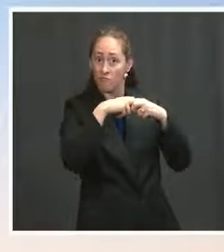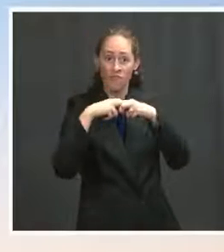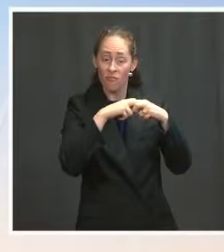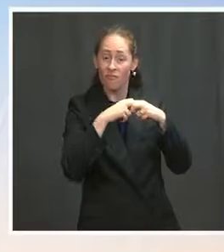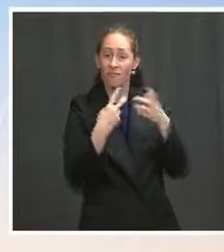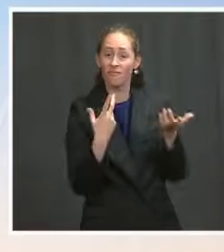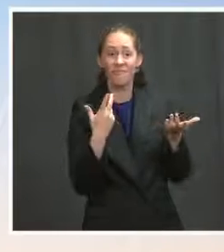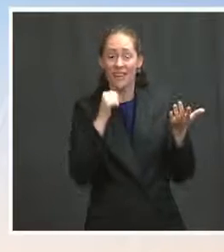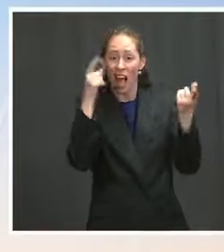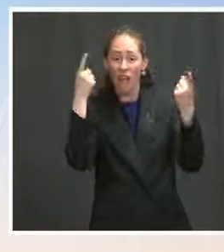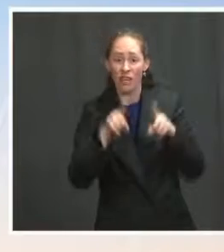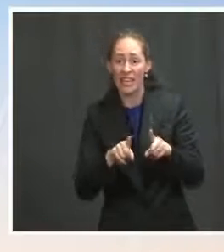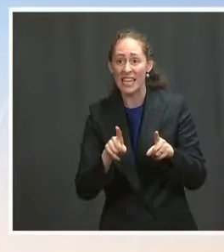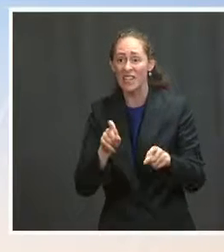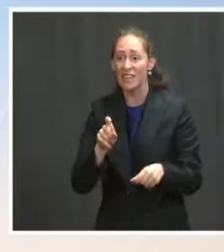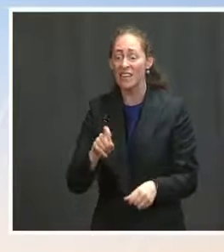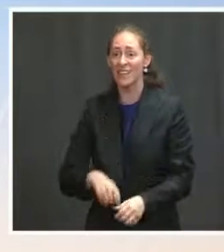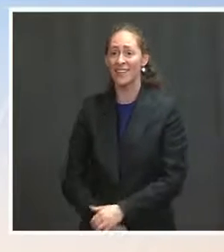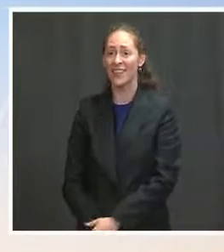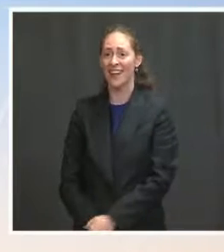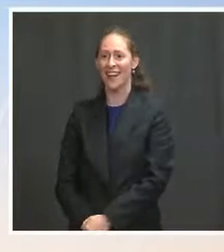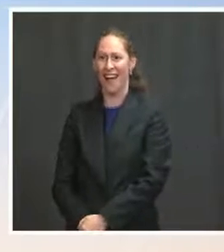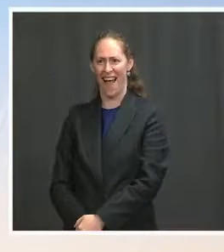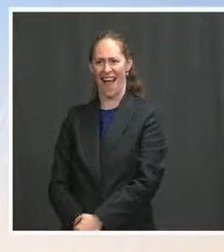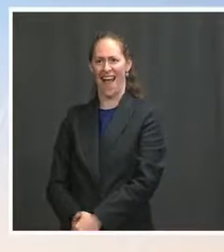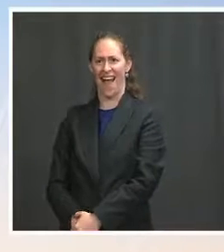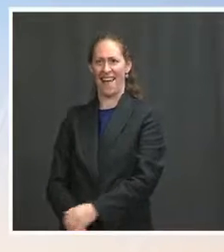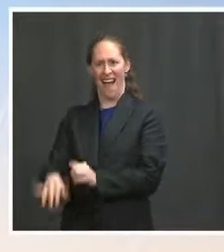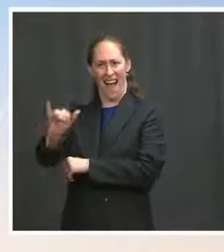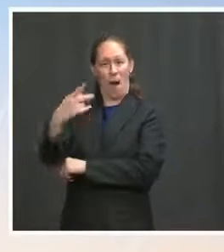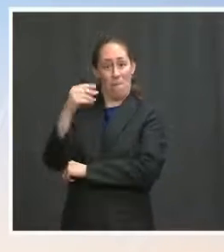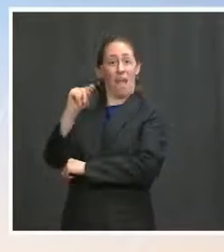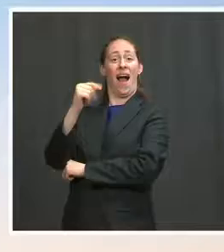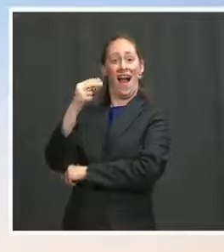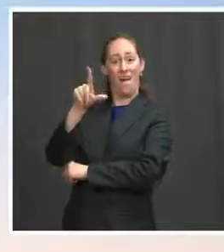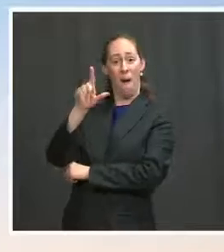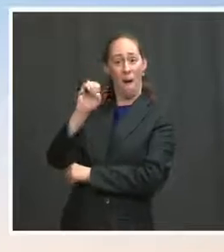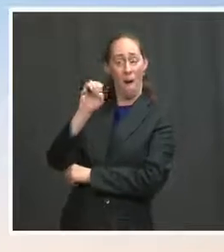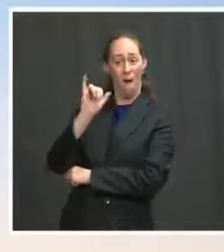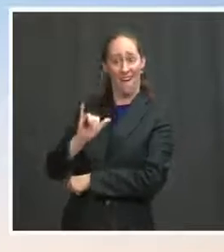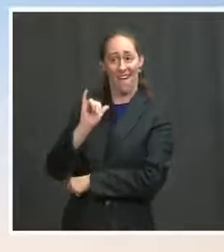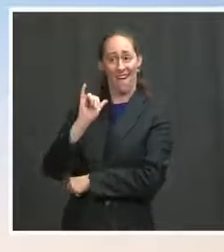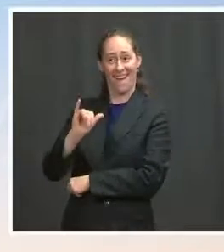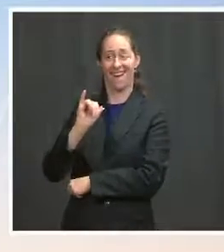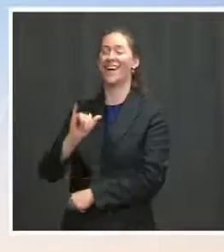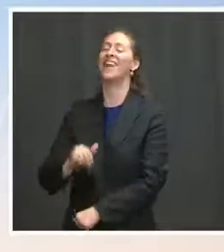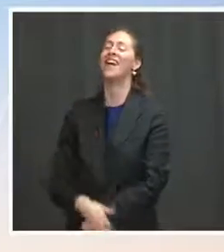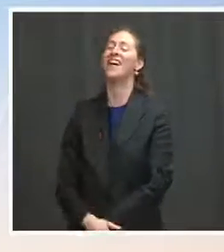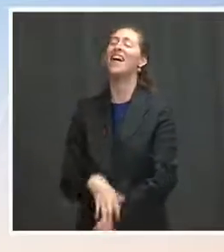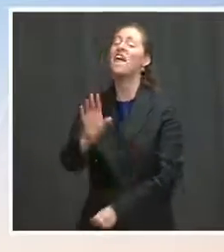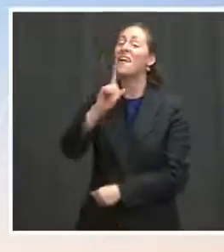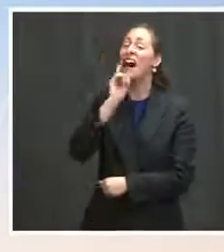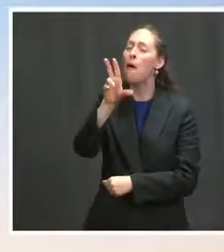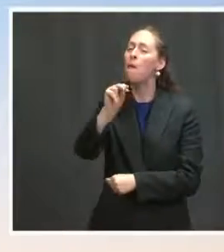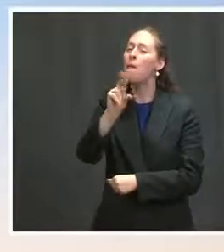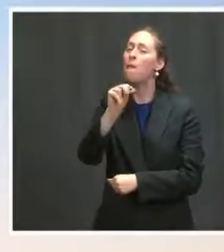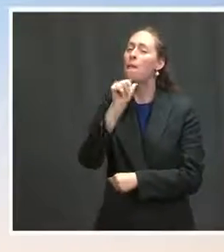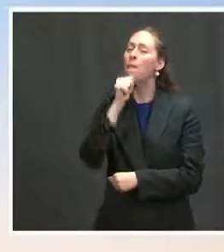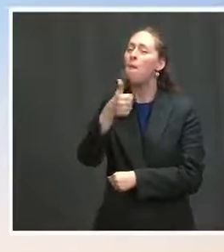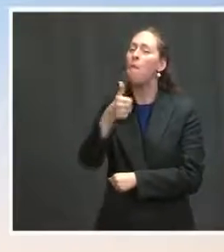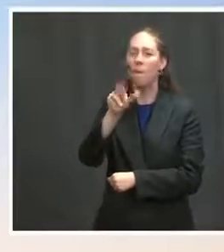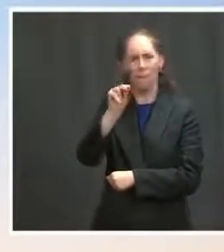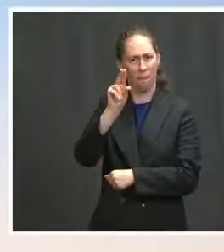You worked hard on that. No, I didn't. I like it. Absolutely not, in our view. The